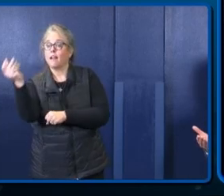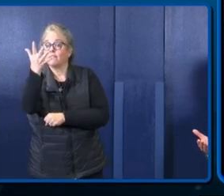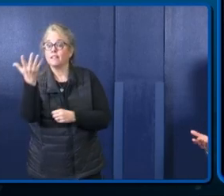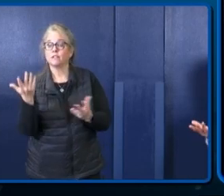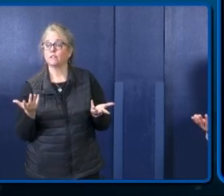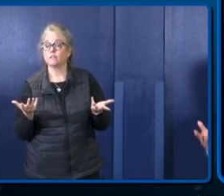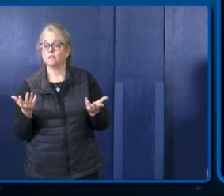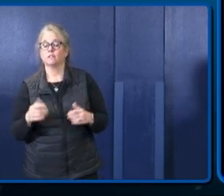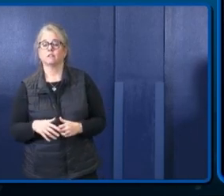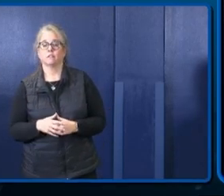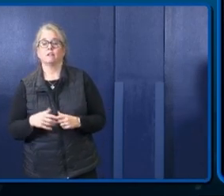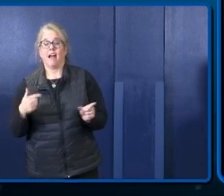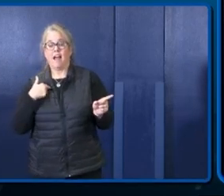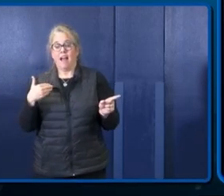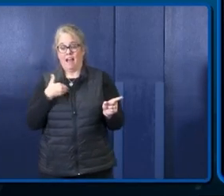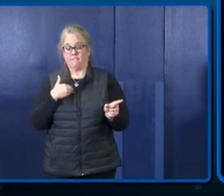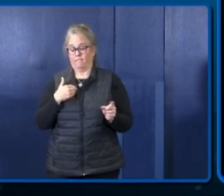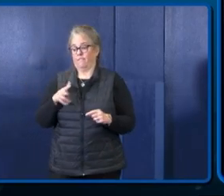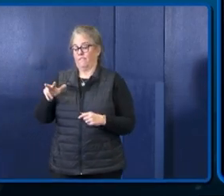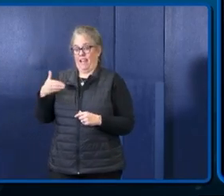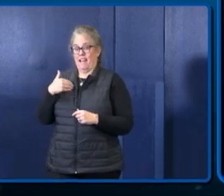year three, so.